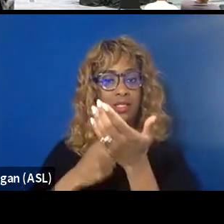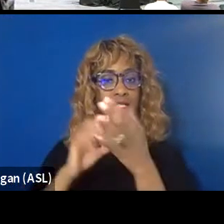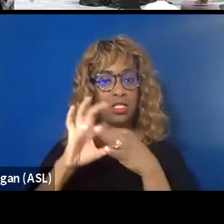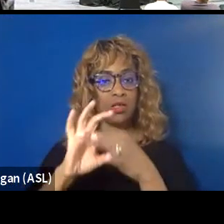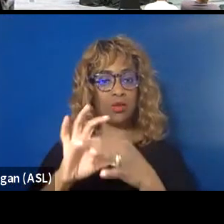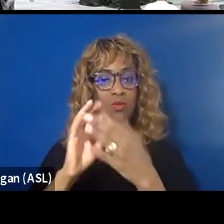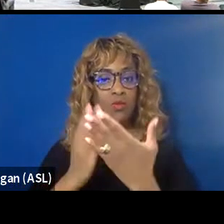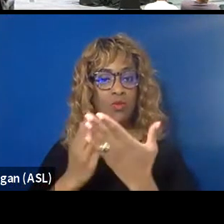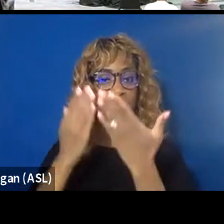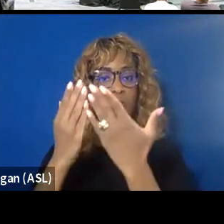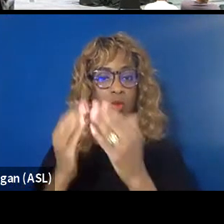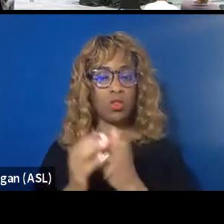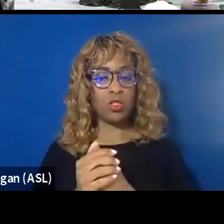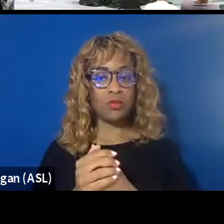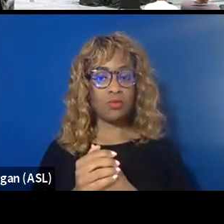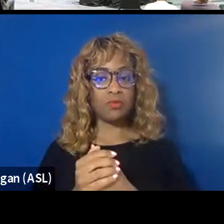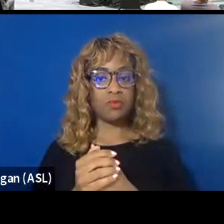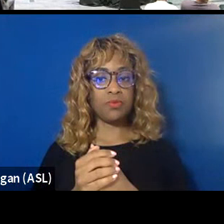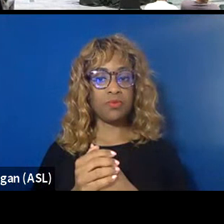or debate on the motion?